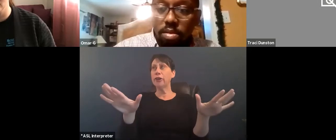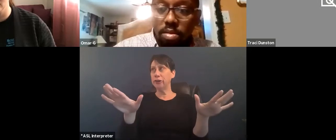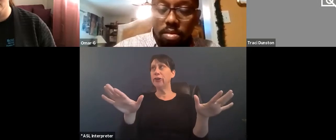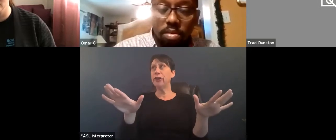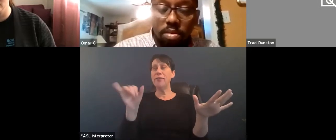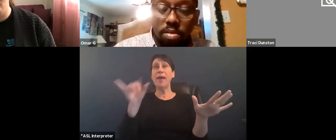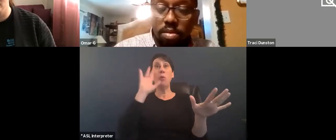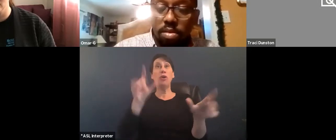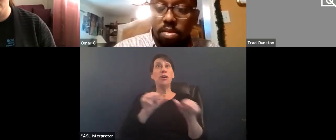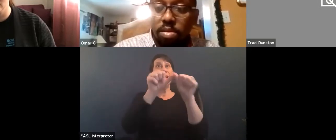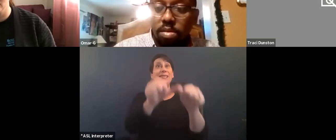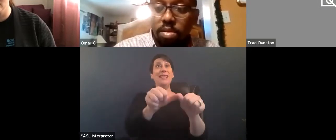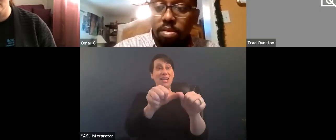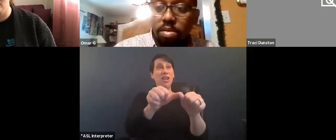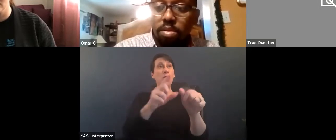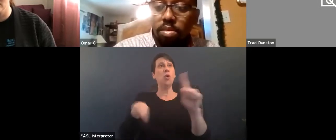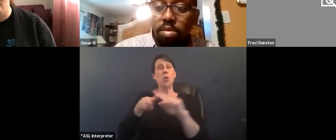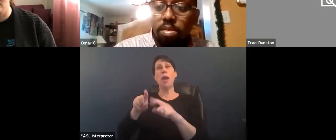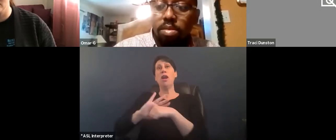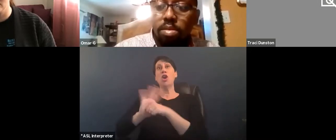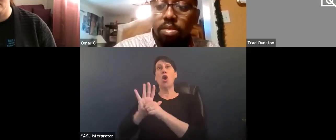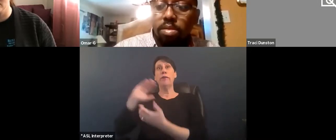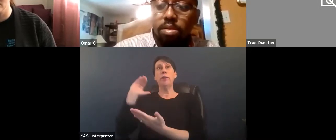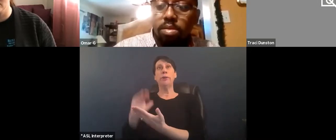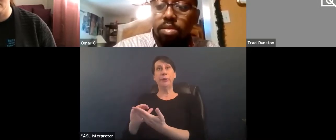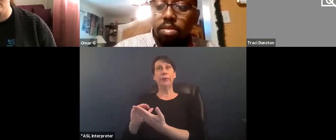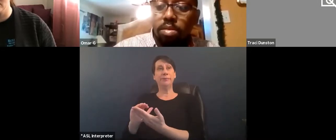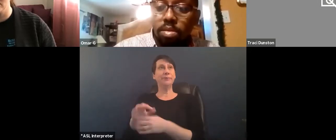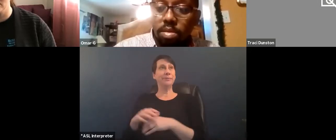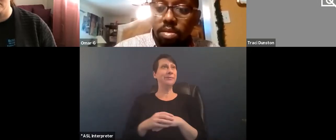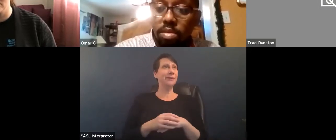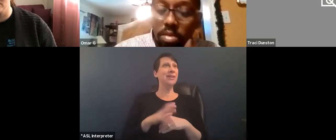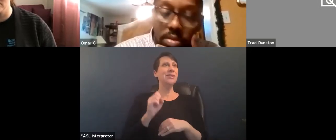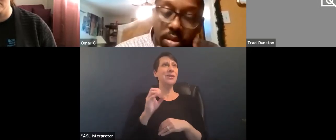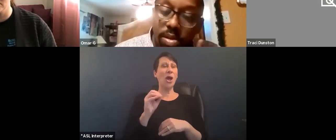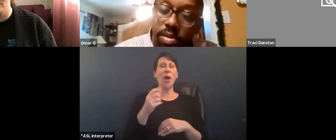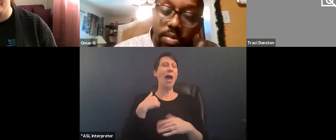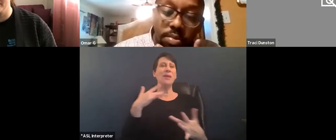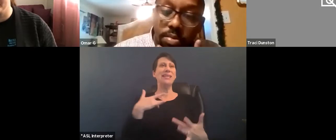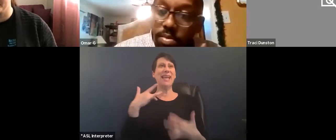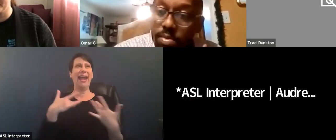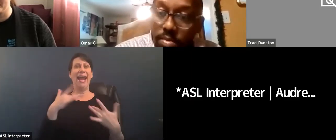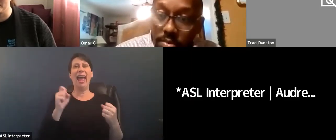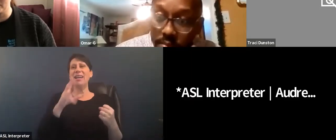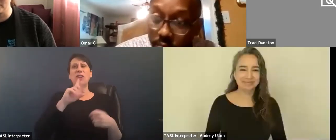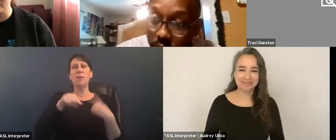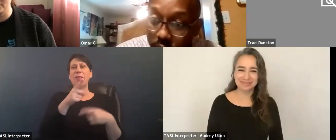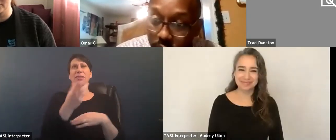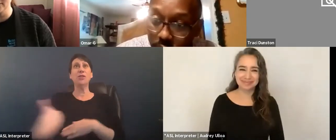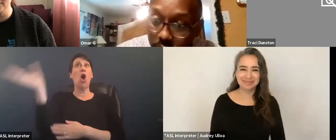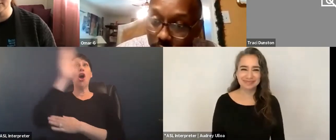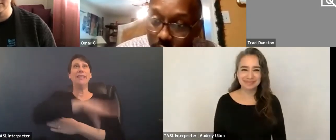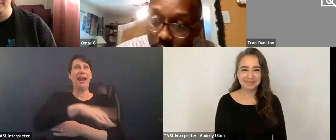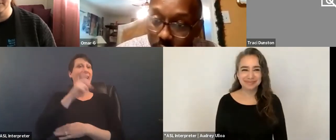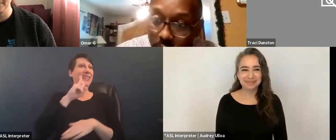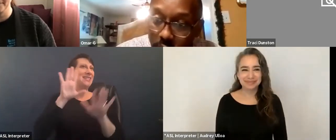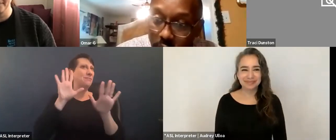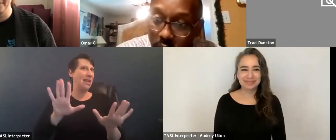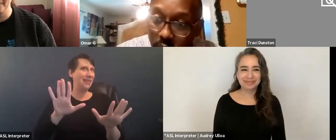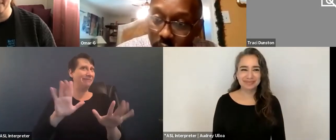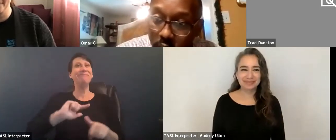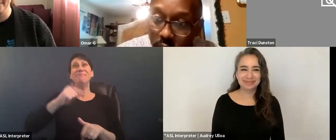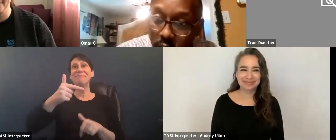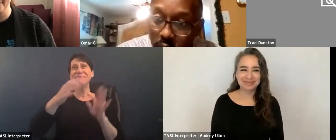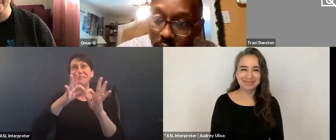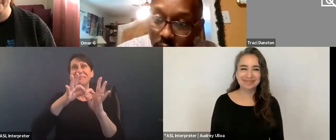this within the next several months. And so I'm just excited. I could talk about this all day. I just think this is amazing.